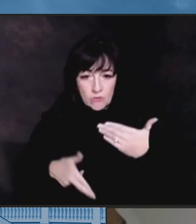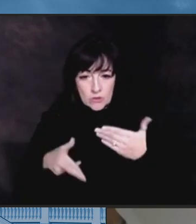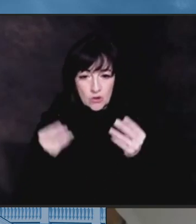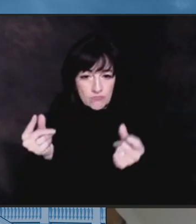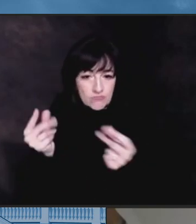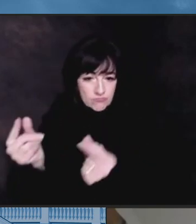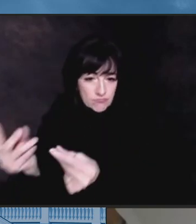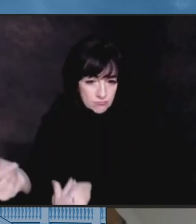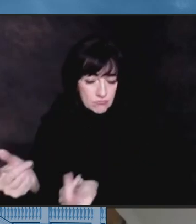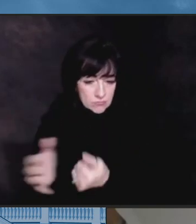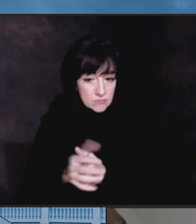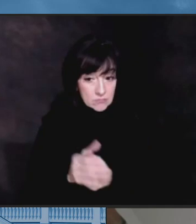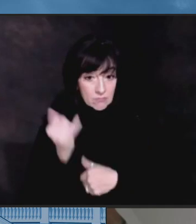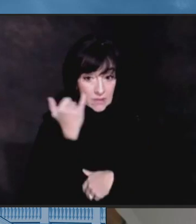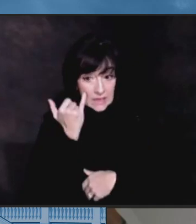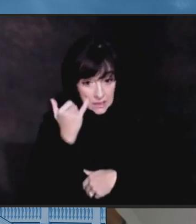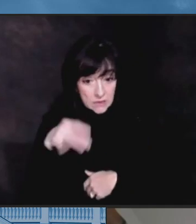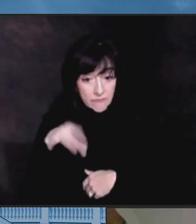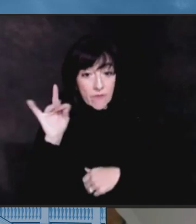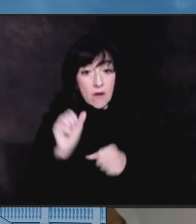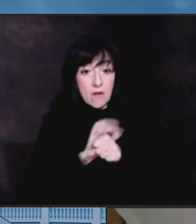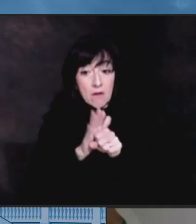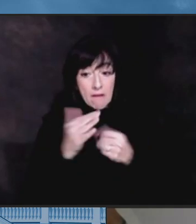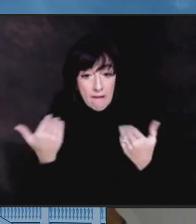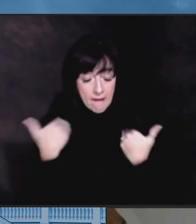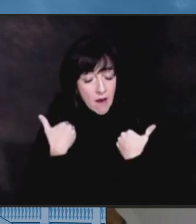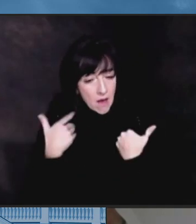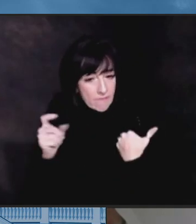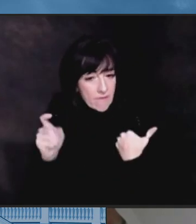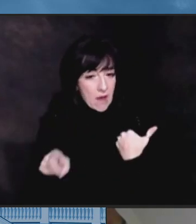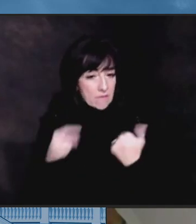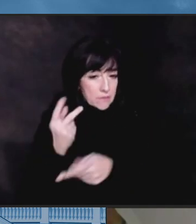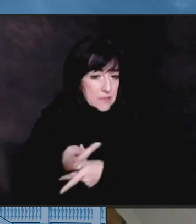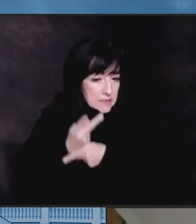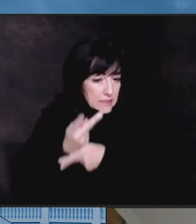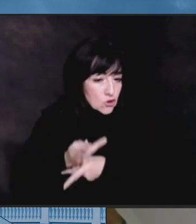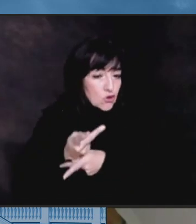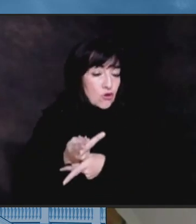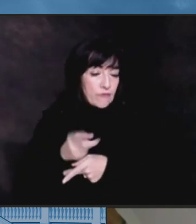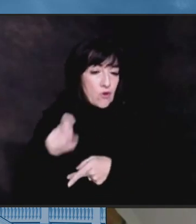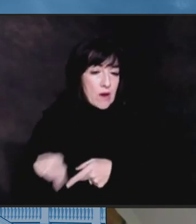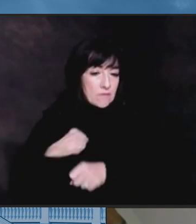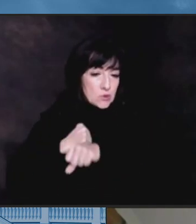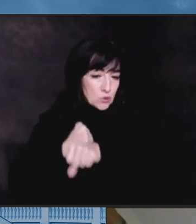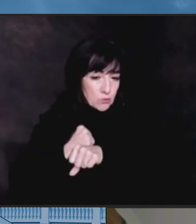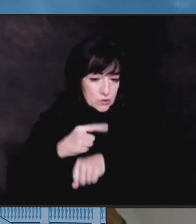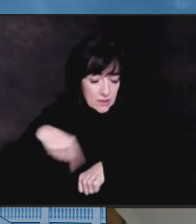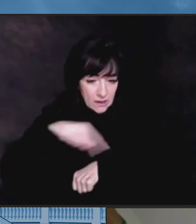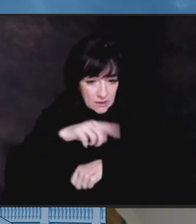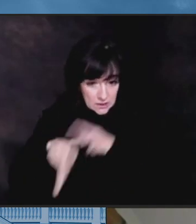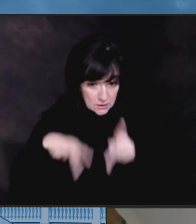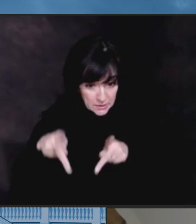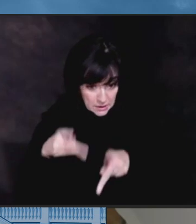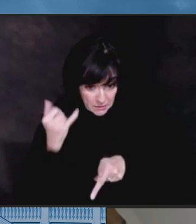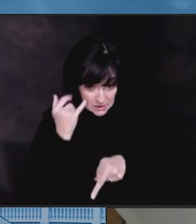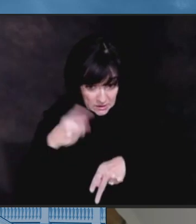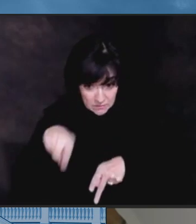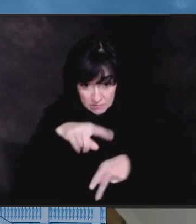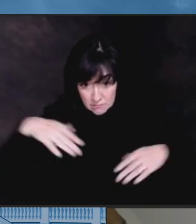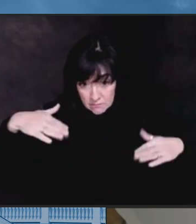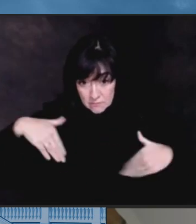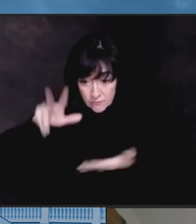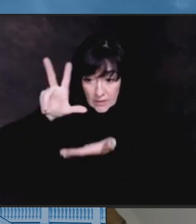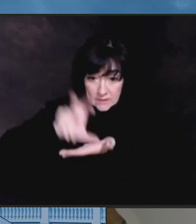take appropriate action. If you haven't signed up for our COVID-19 COVID Alert app,